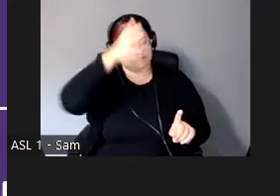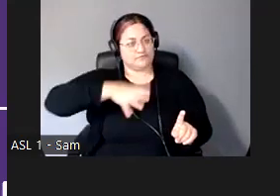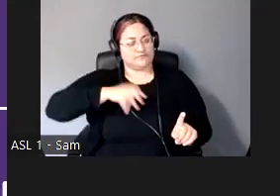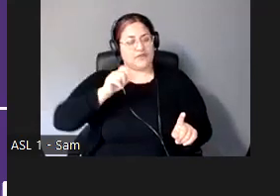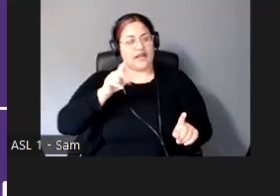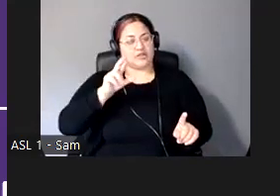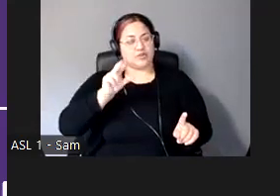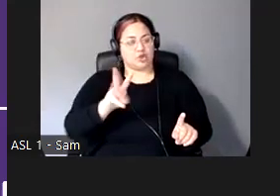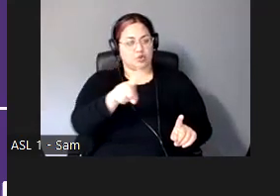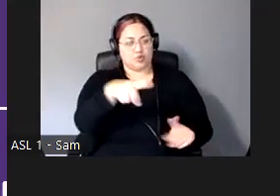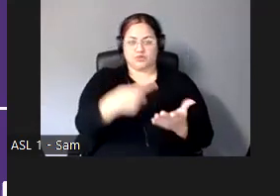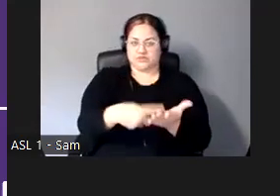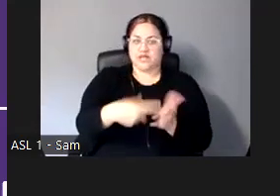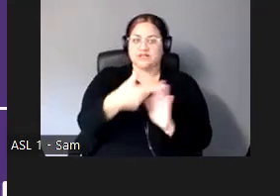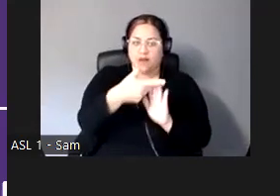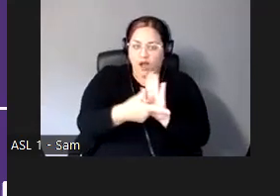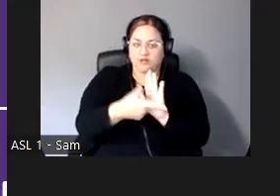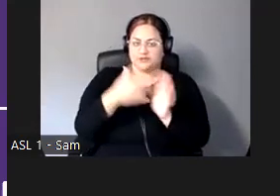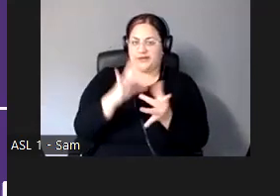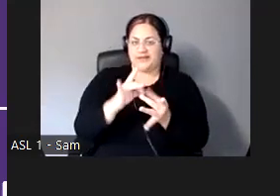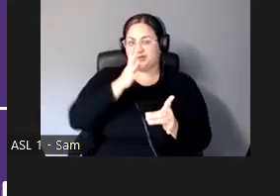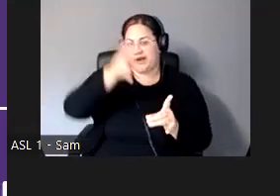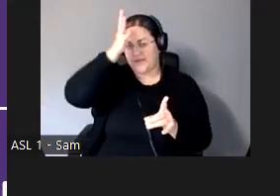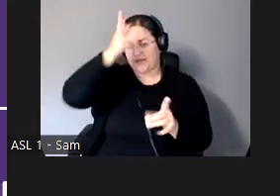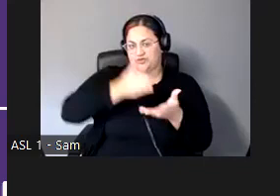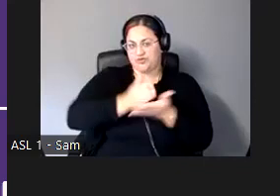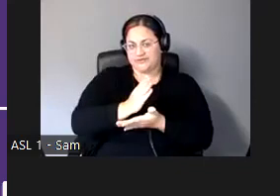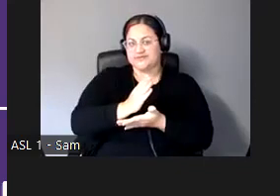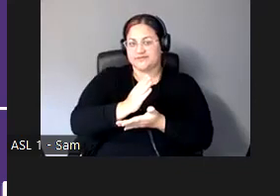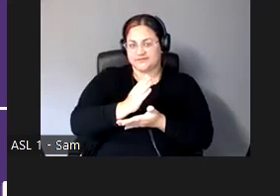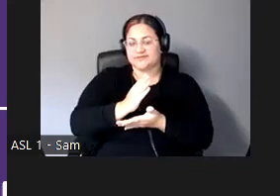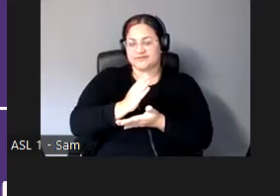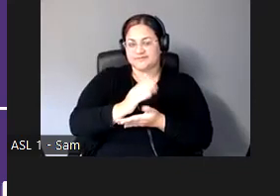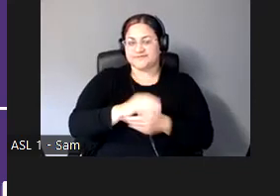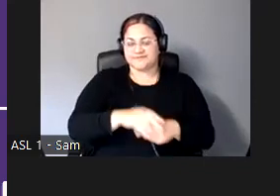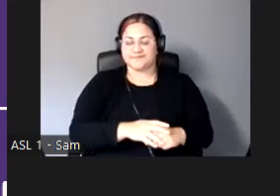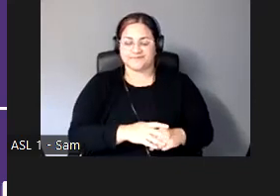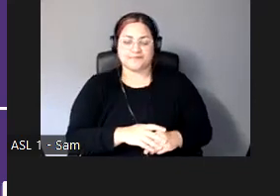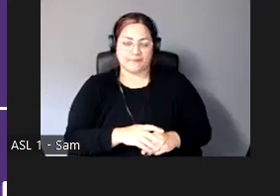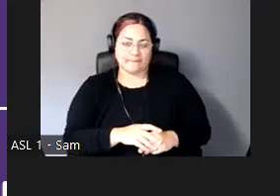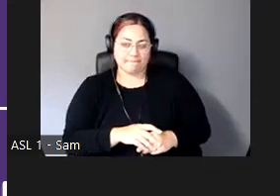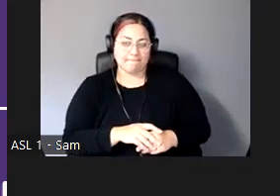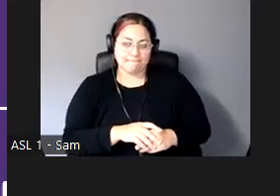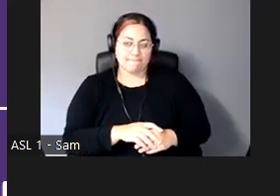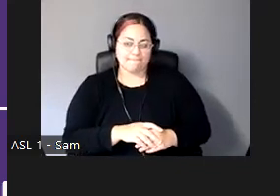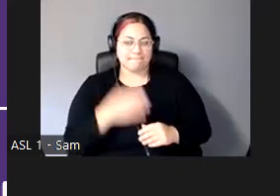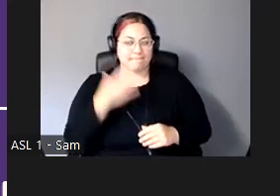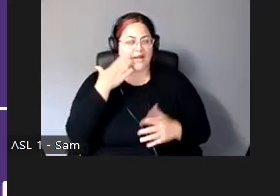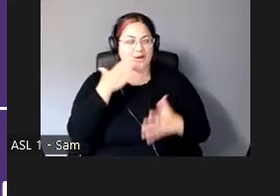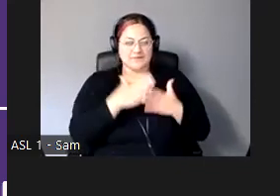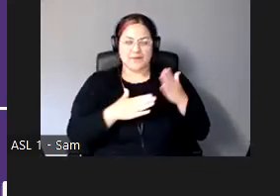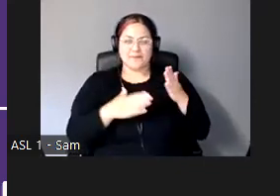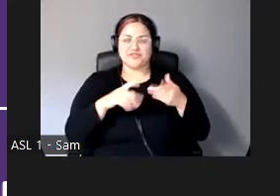pertains to grandparents and the laws, and I know there was some recent, there was changes, I'm not so sure it's recent